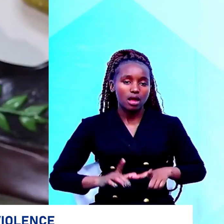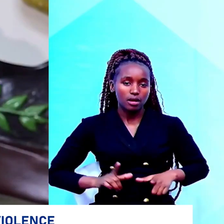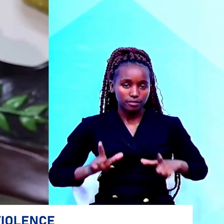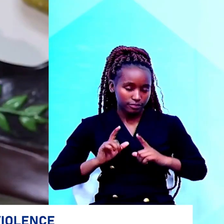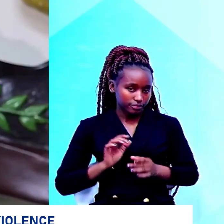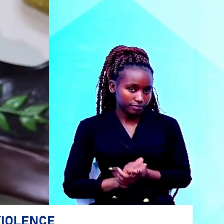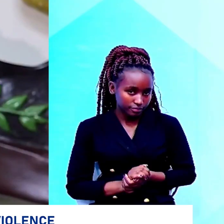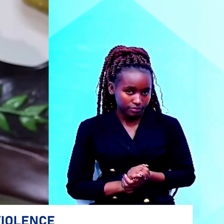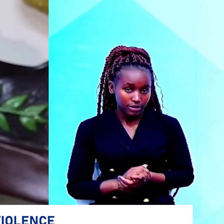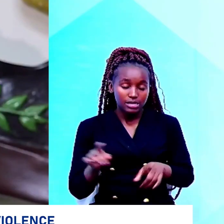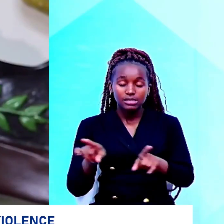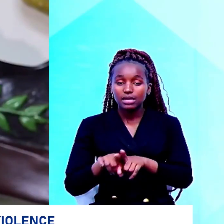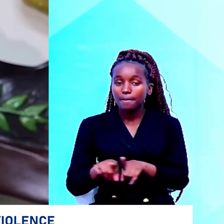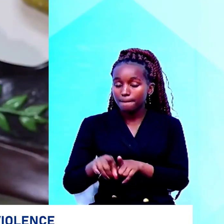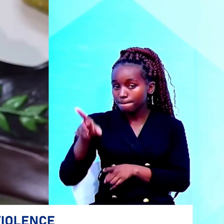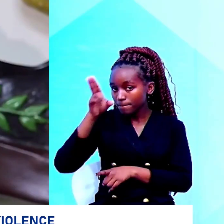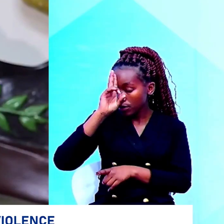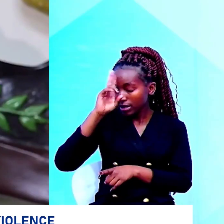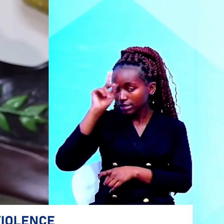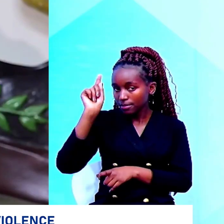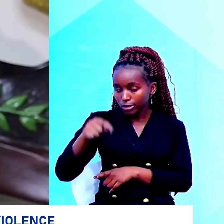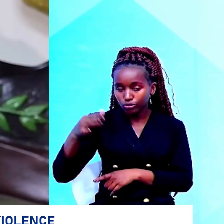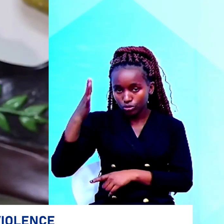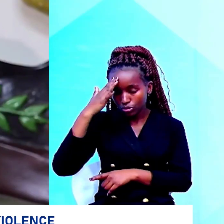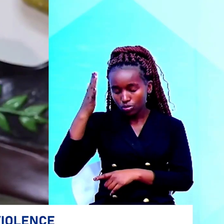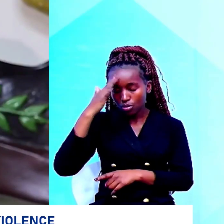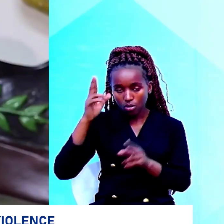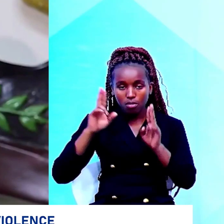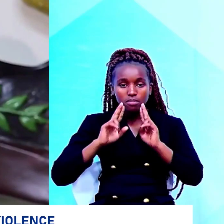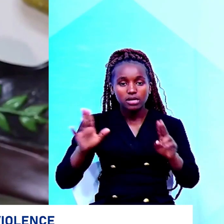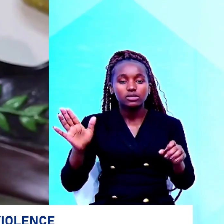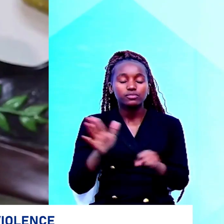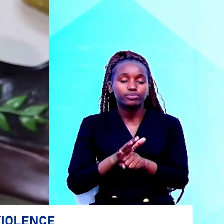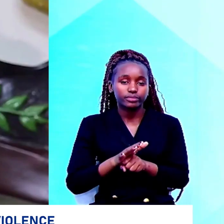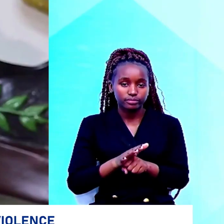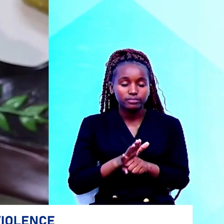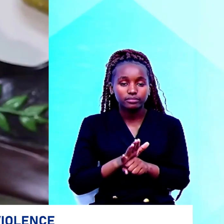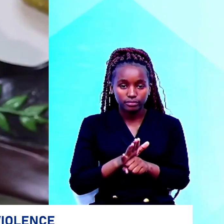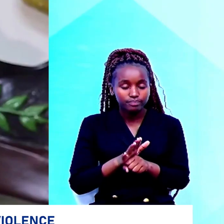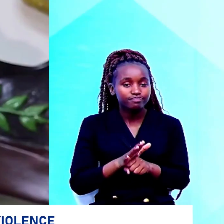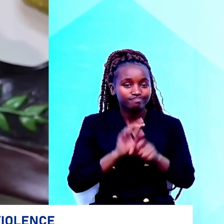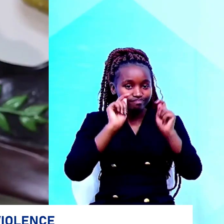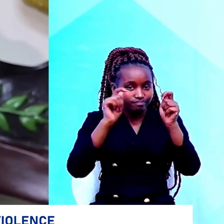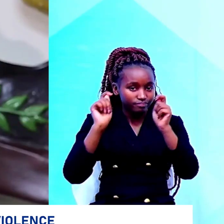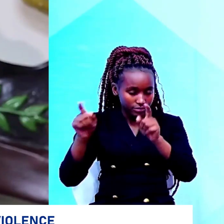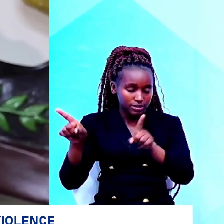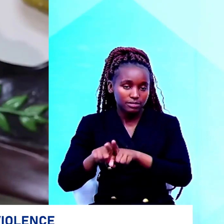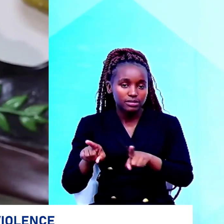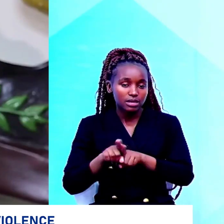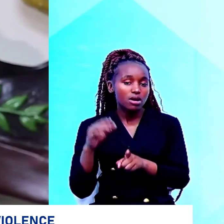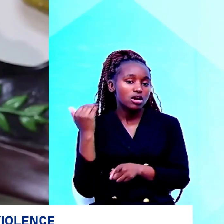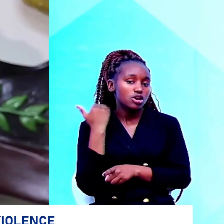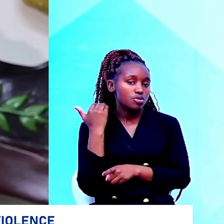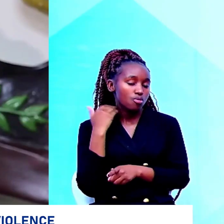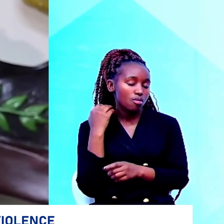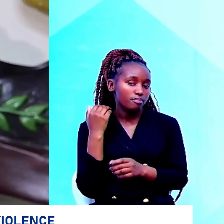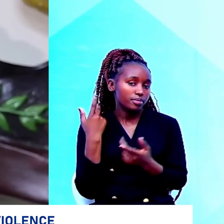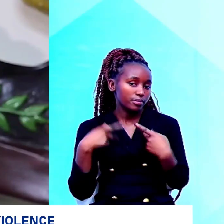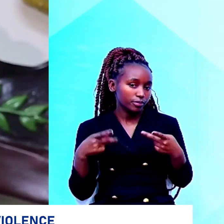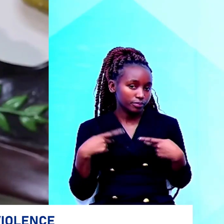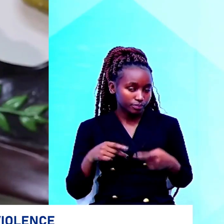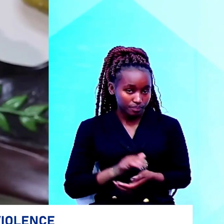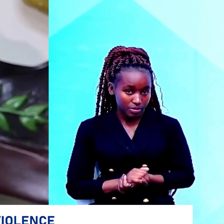the police to distinguish between peaceful demonstrators and criminal elements, those who